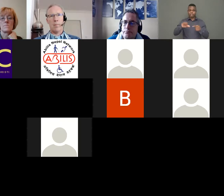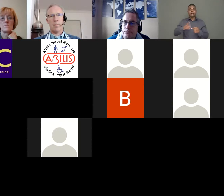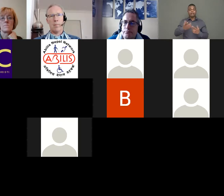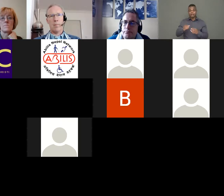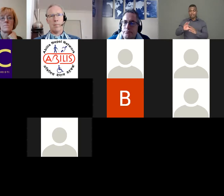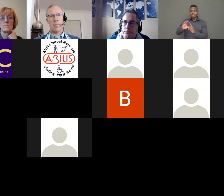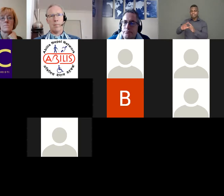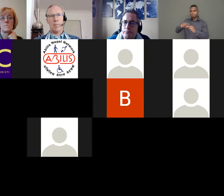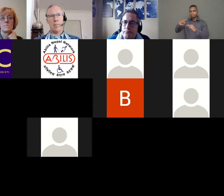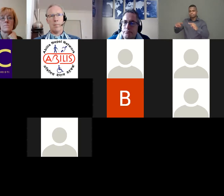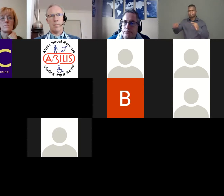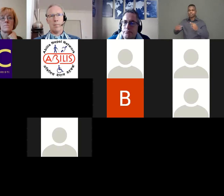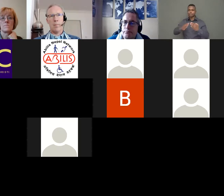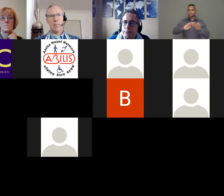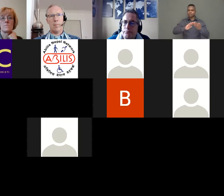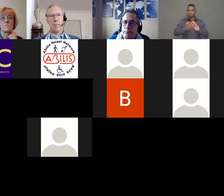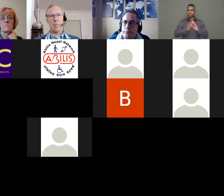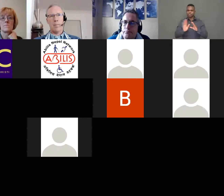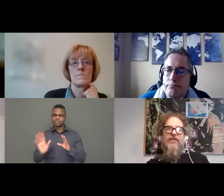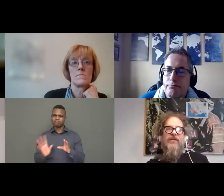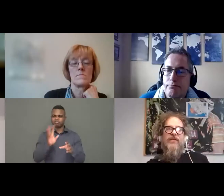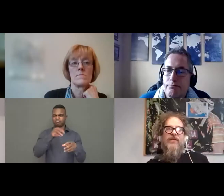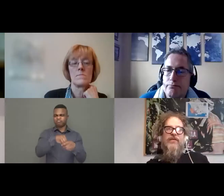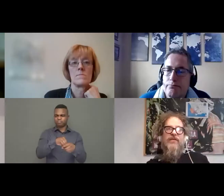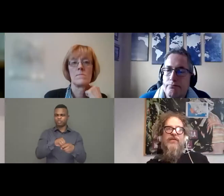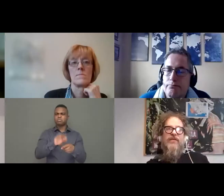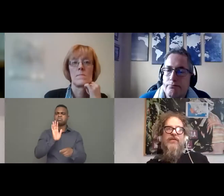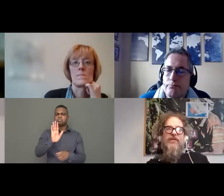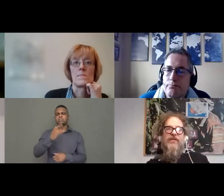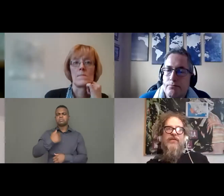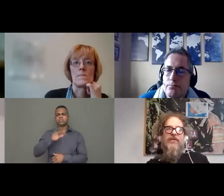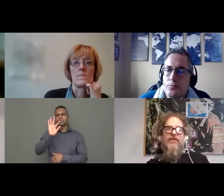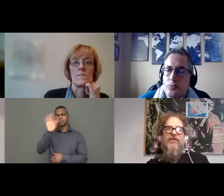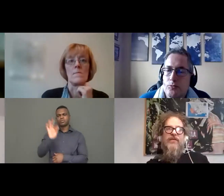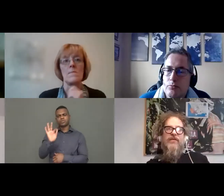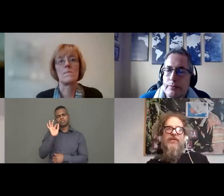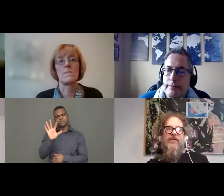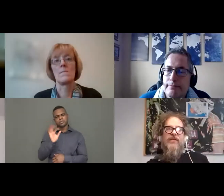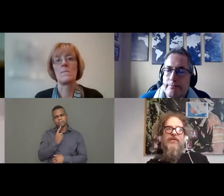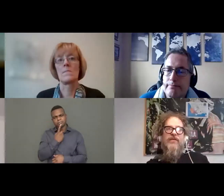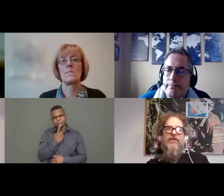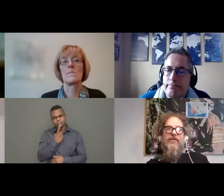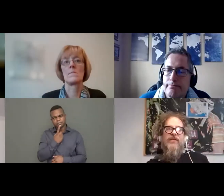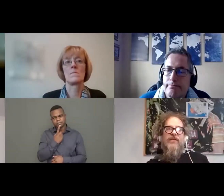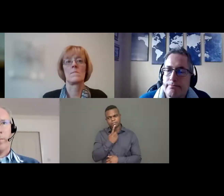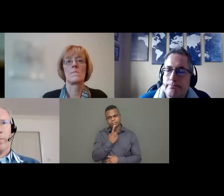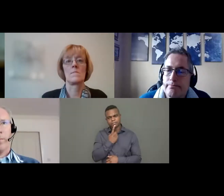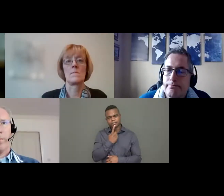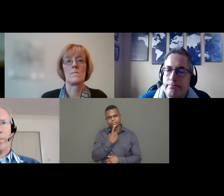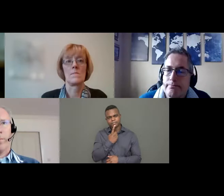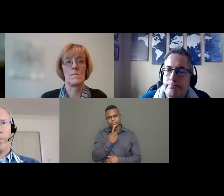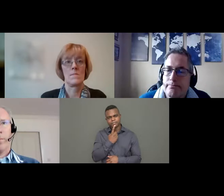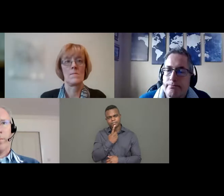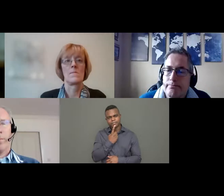how we collect the decay or wiped out off the globe